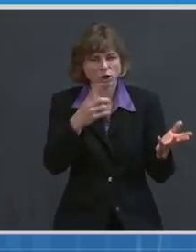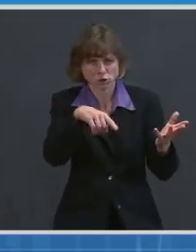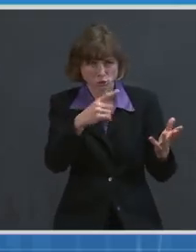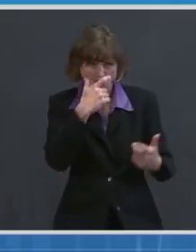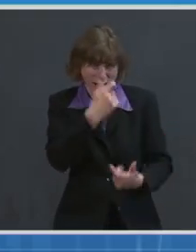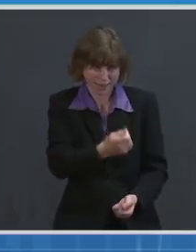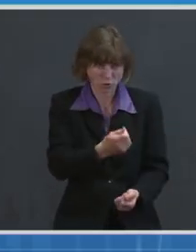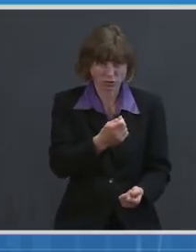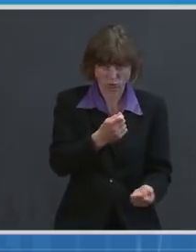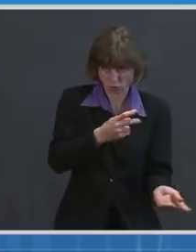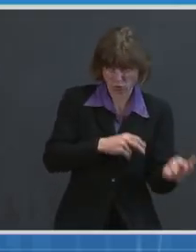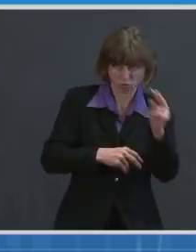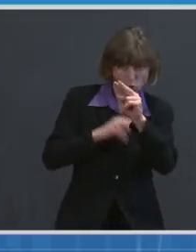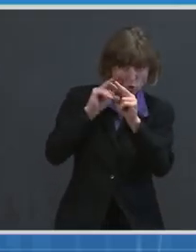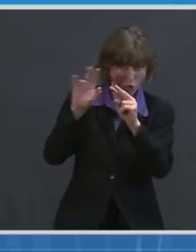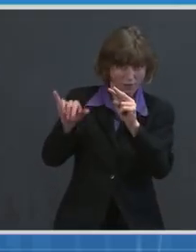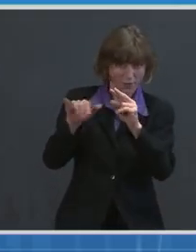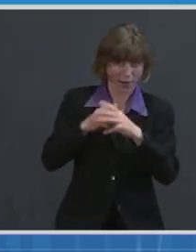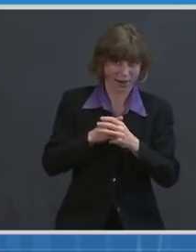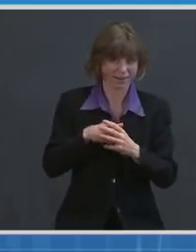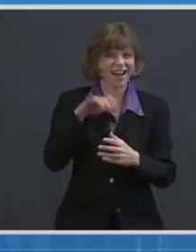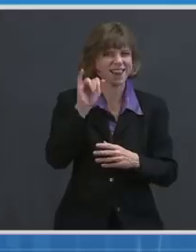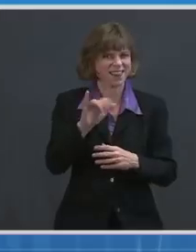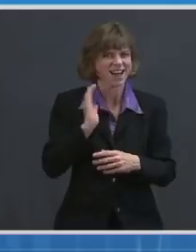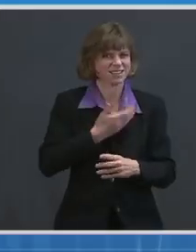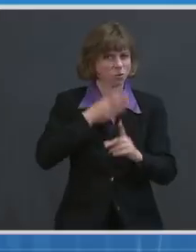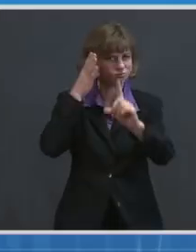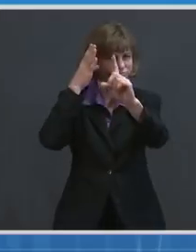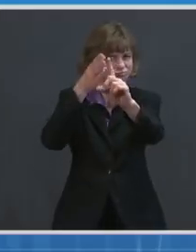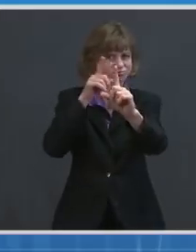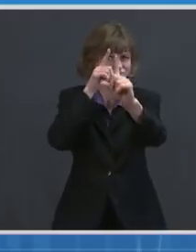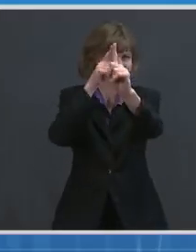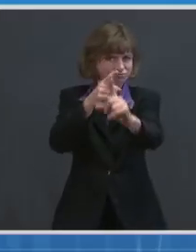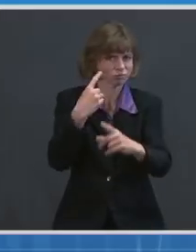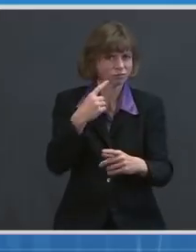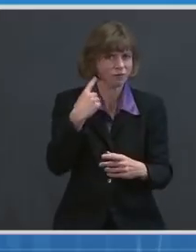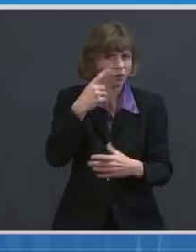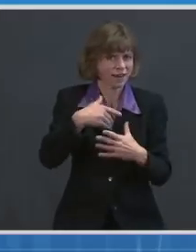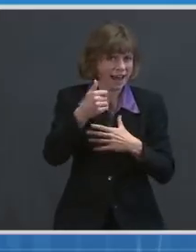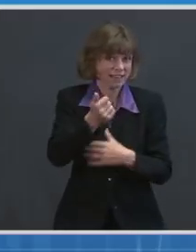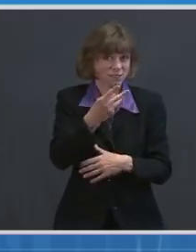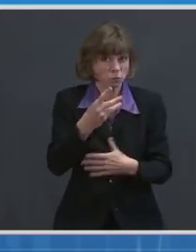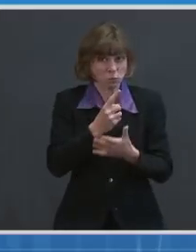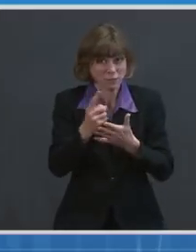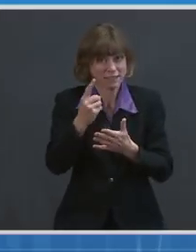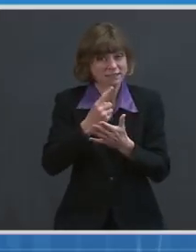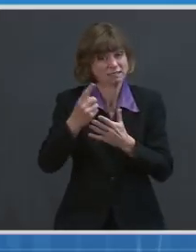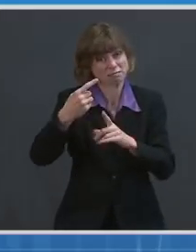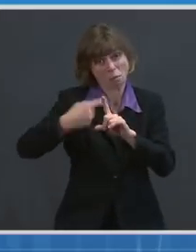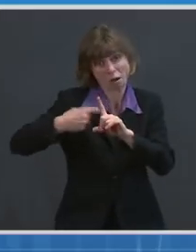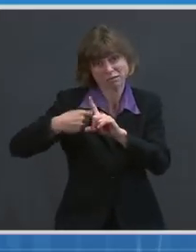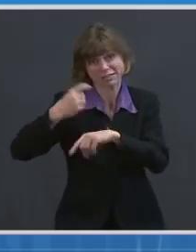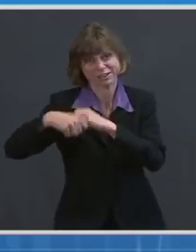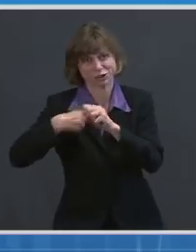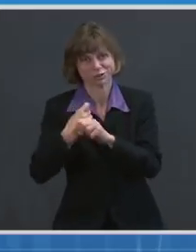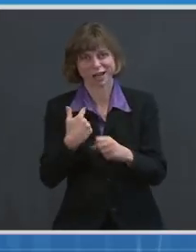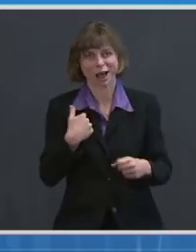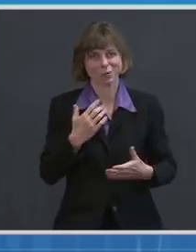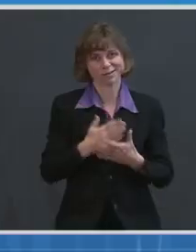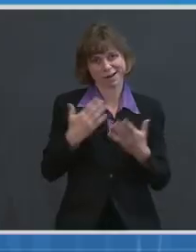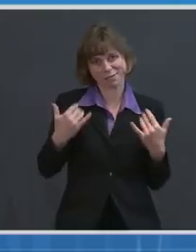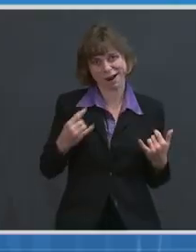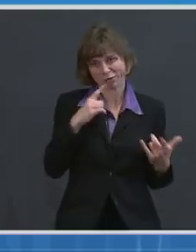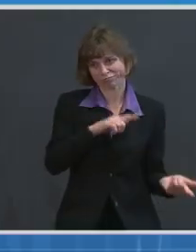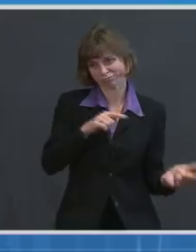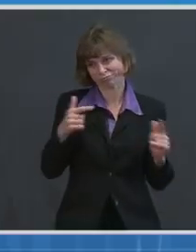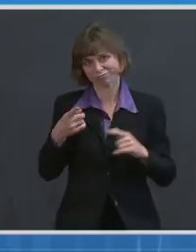because that is the direction that we will be going over the next weeks to months to years. I'll stop there and hand it